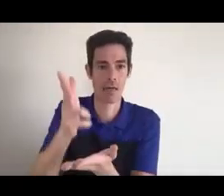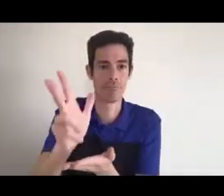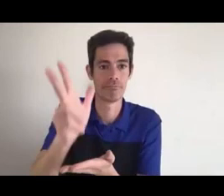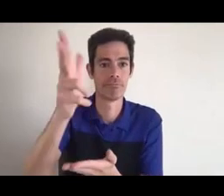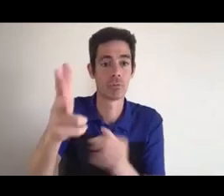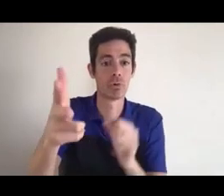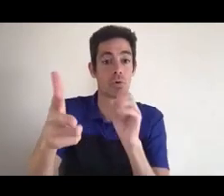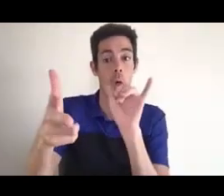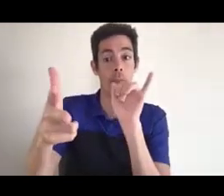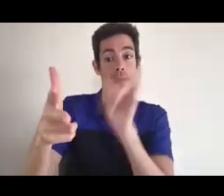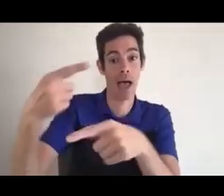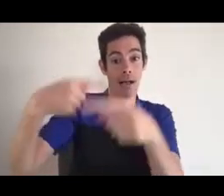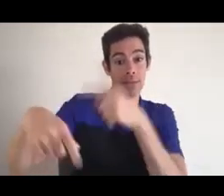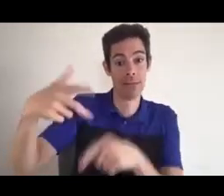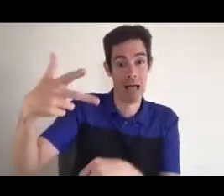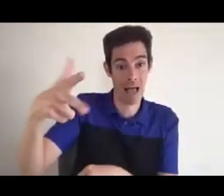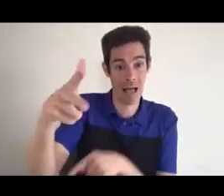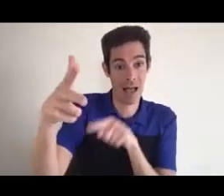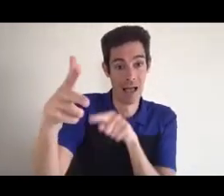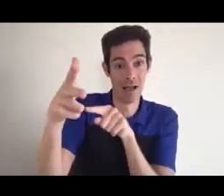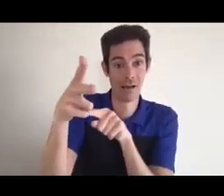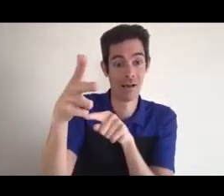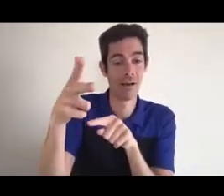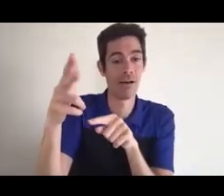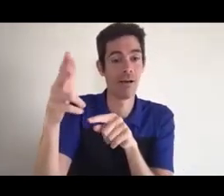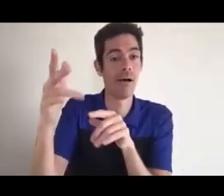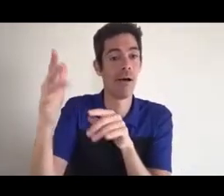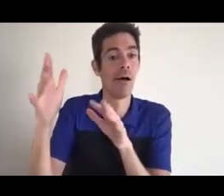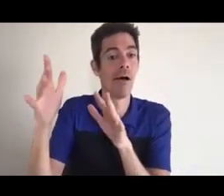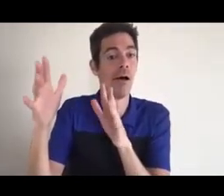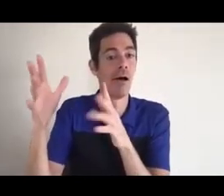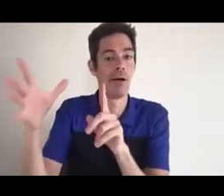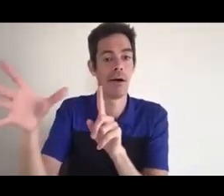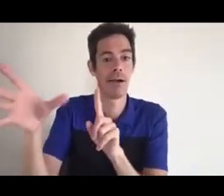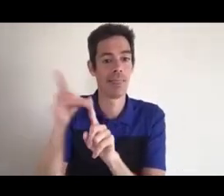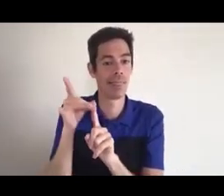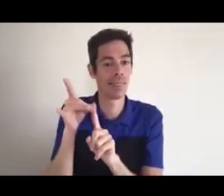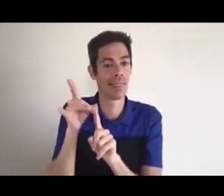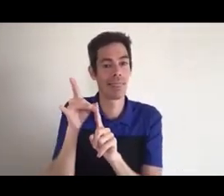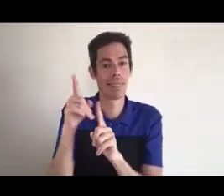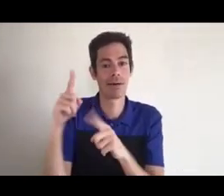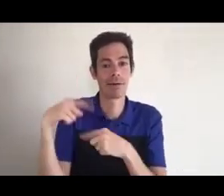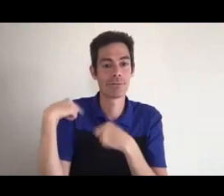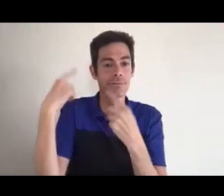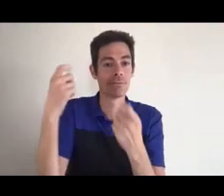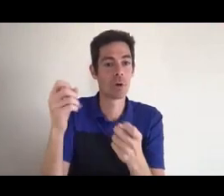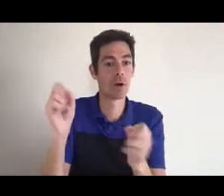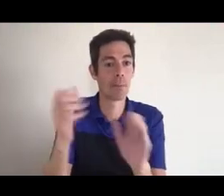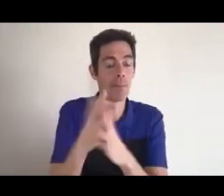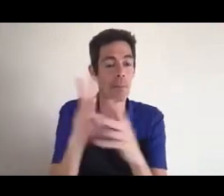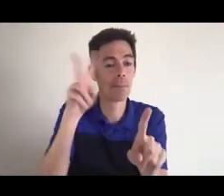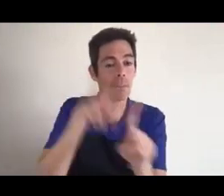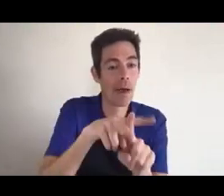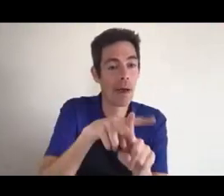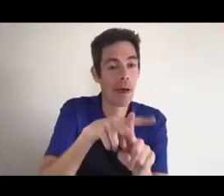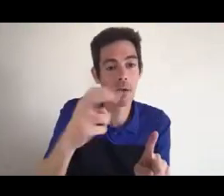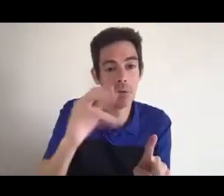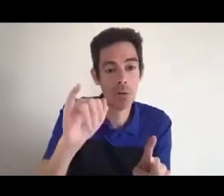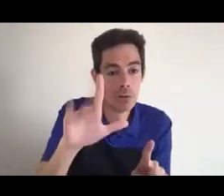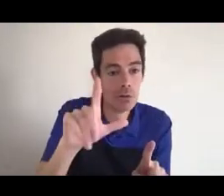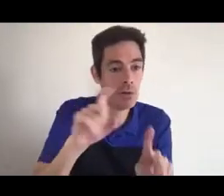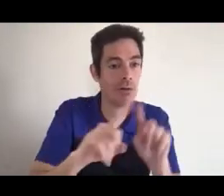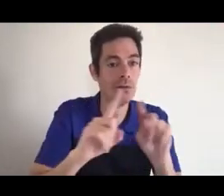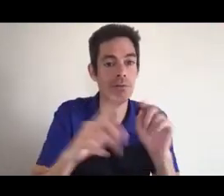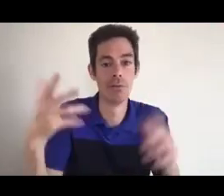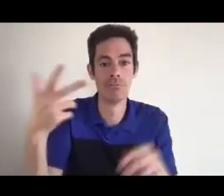3 different parts or something. And so then that was how that sign began and was created. And so